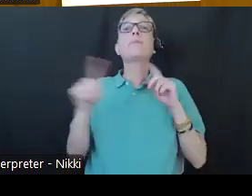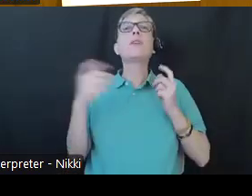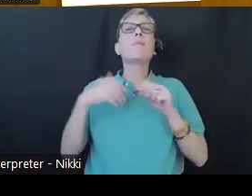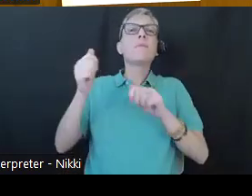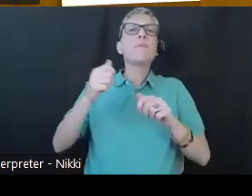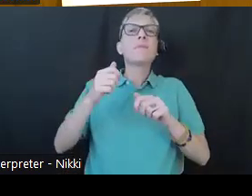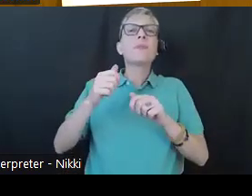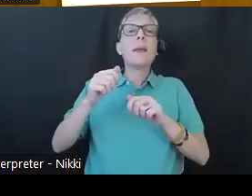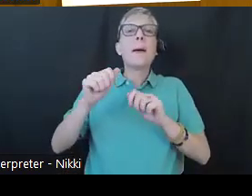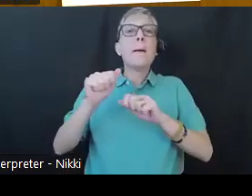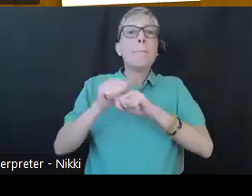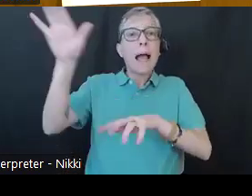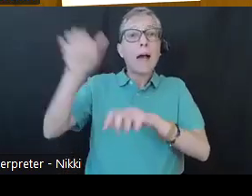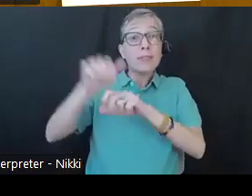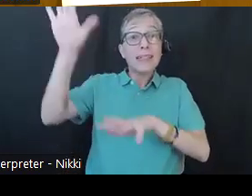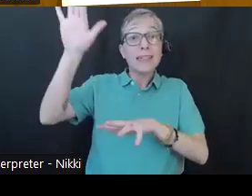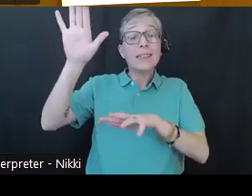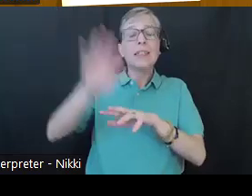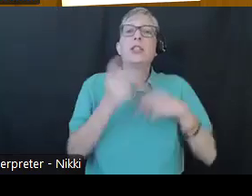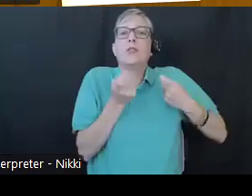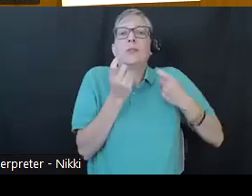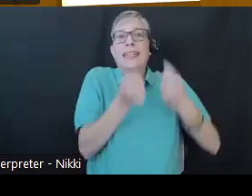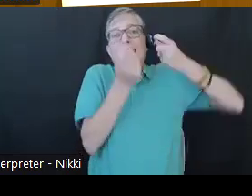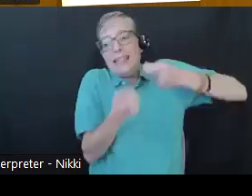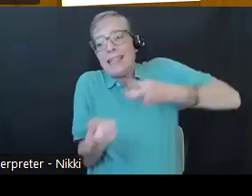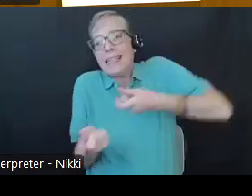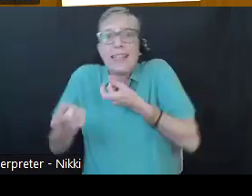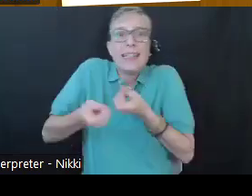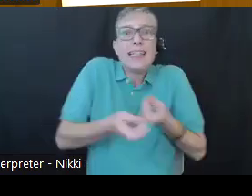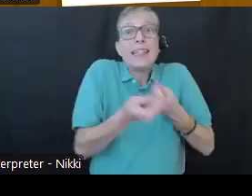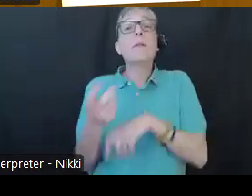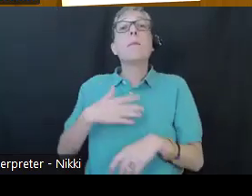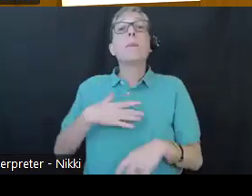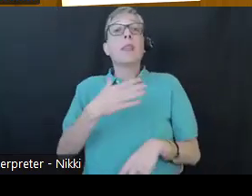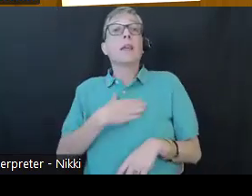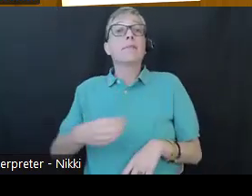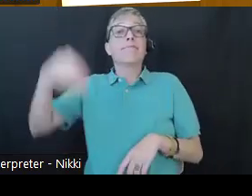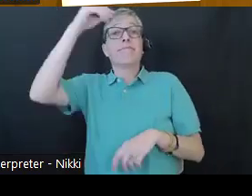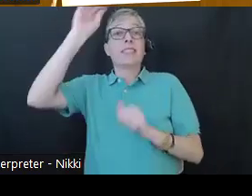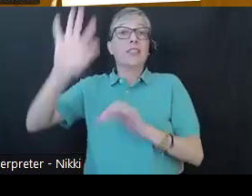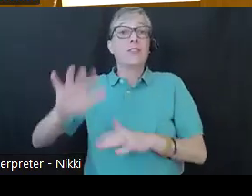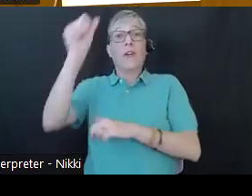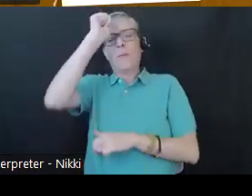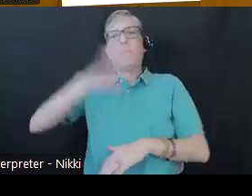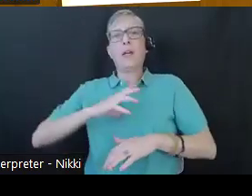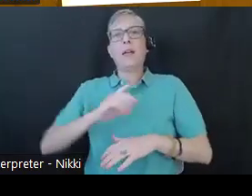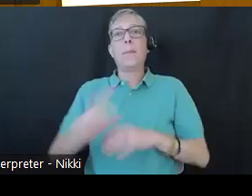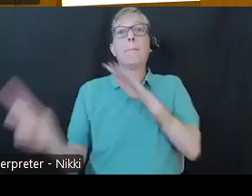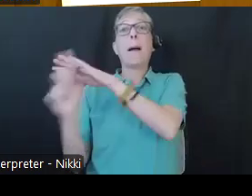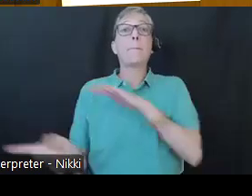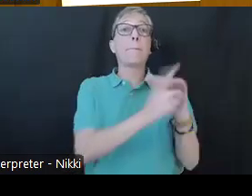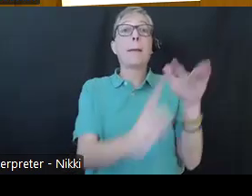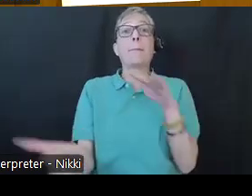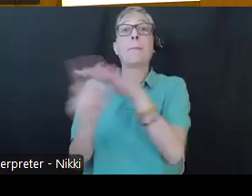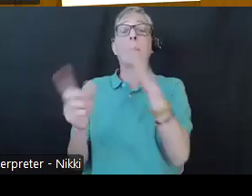throw snowballs at these snowmen that pop up, and it was really effective for distraction during wound care.